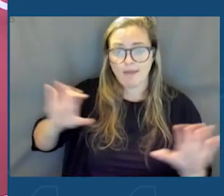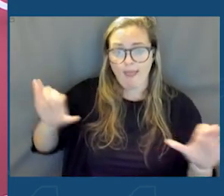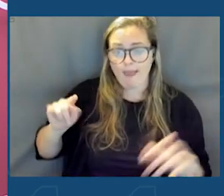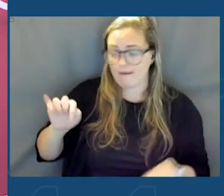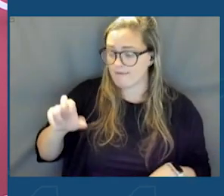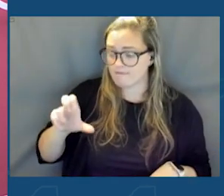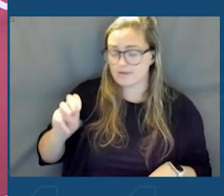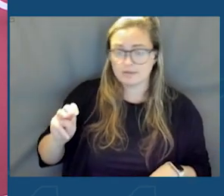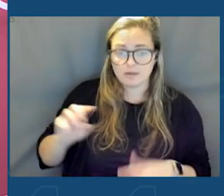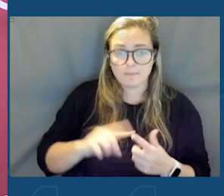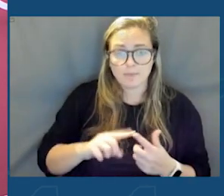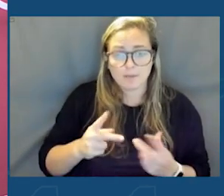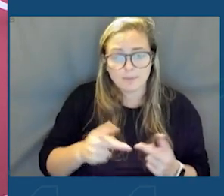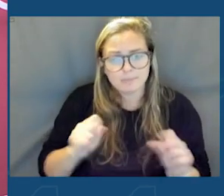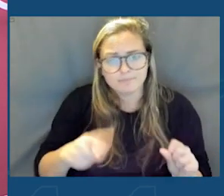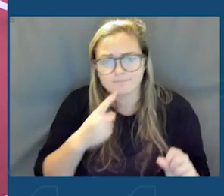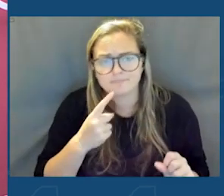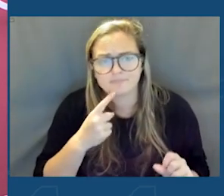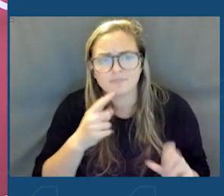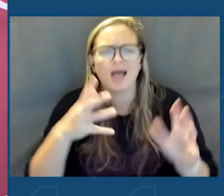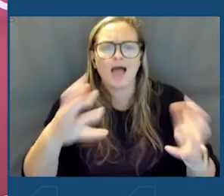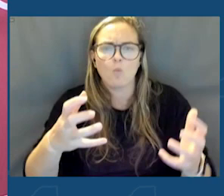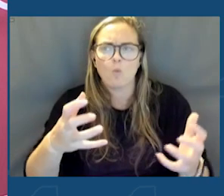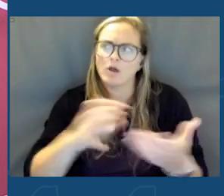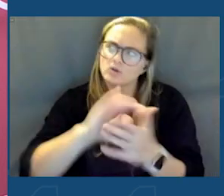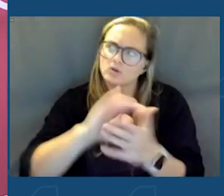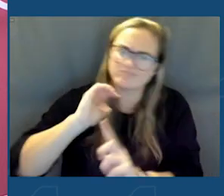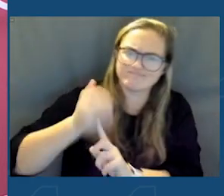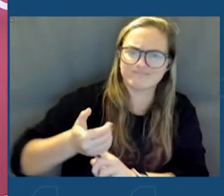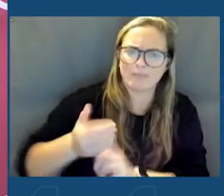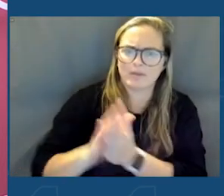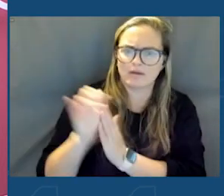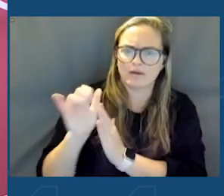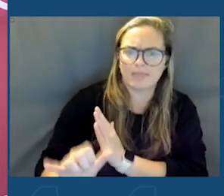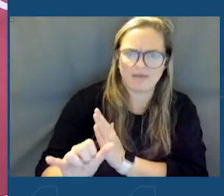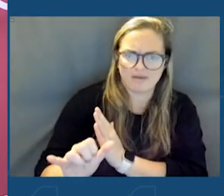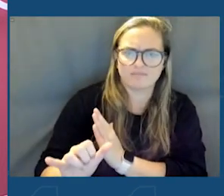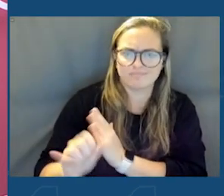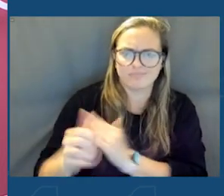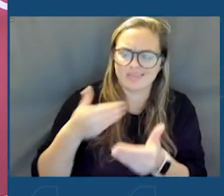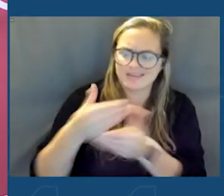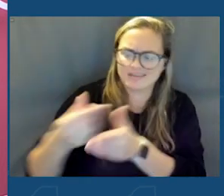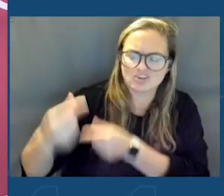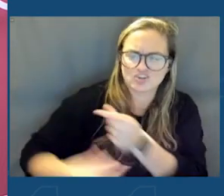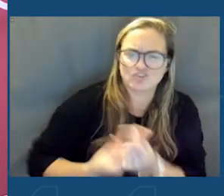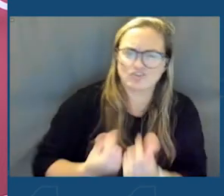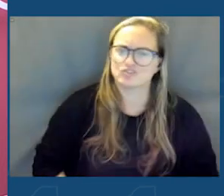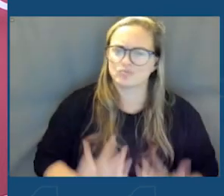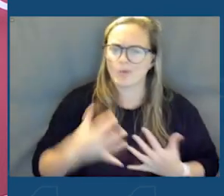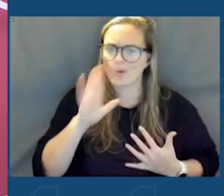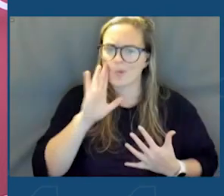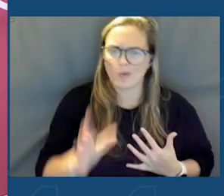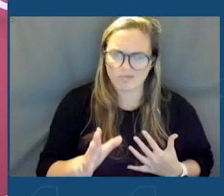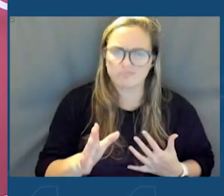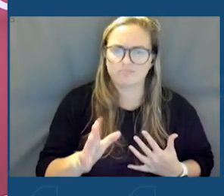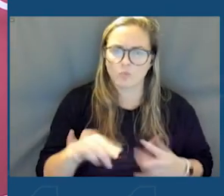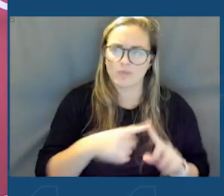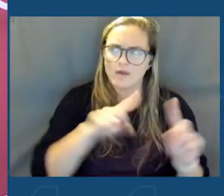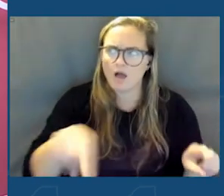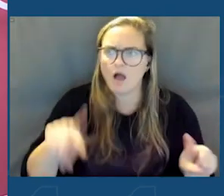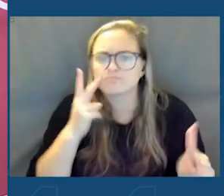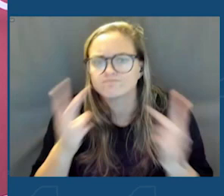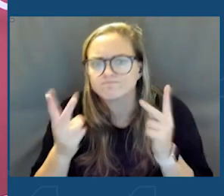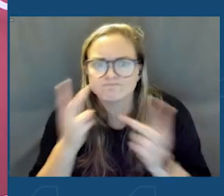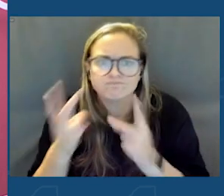but a place where people say, I want to be that. It's going to inspire the next generation of civil rights activism when people come here and see this